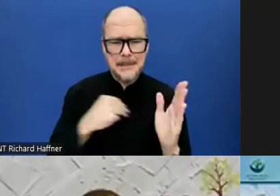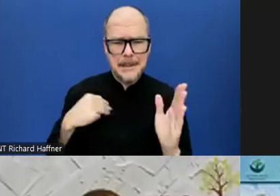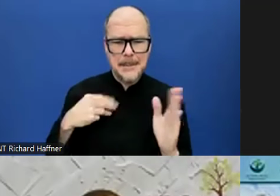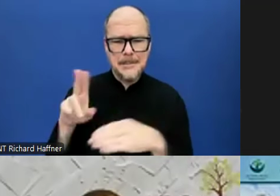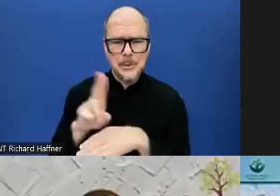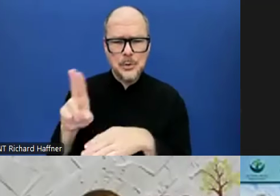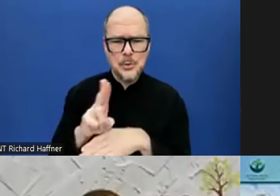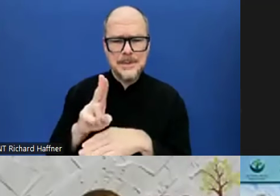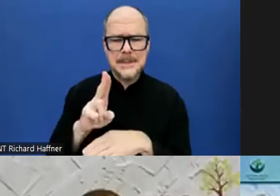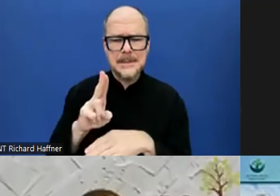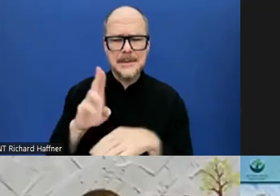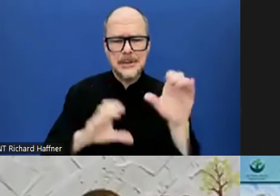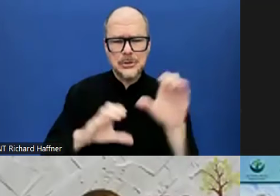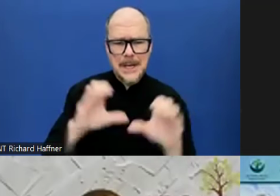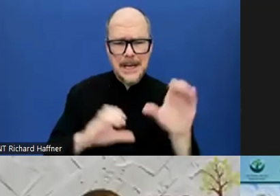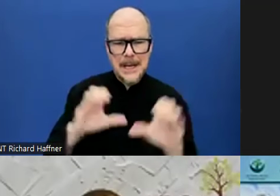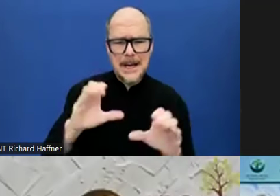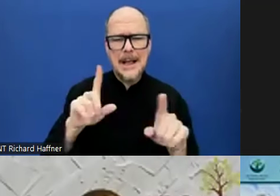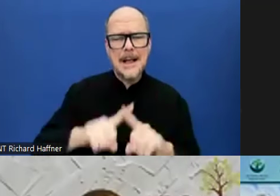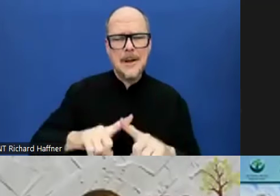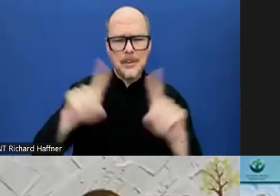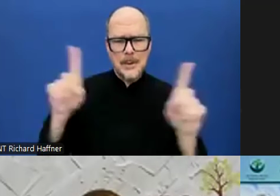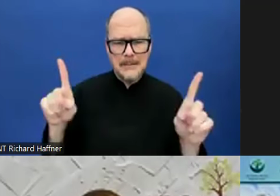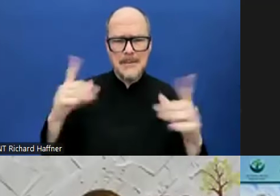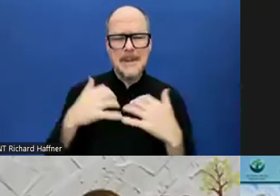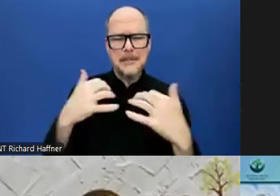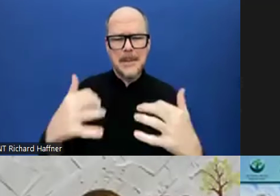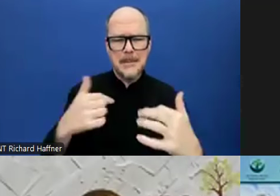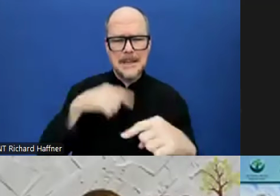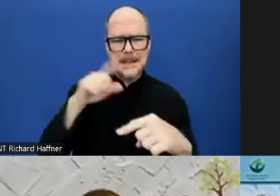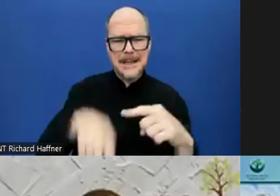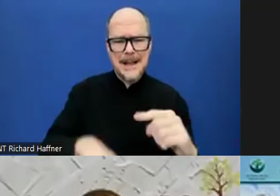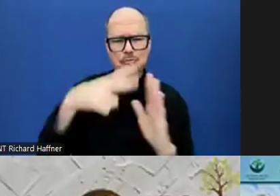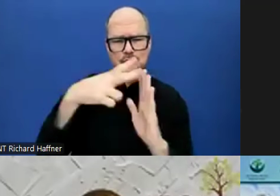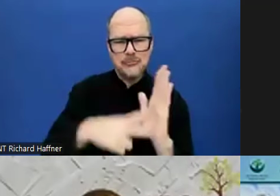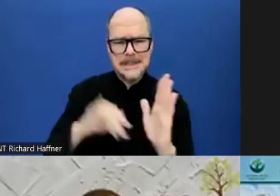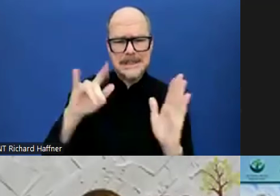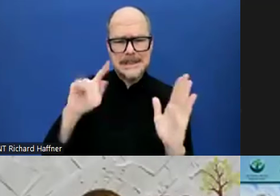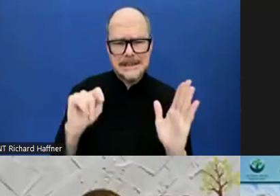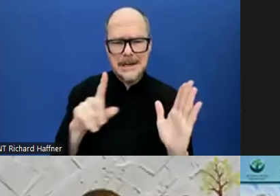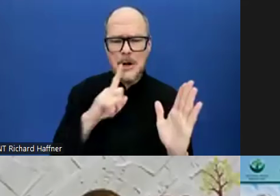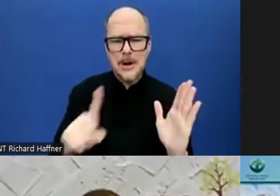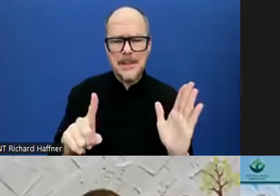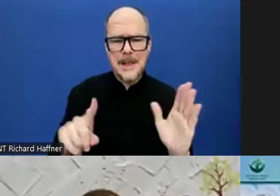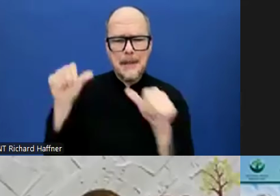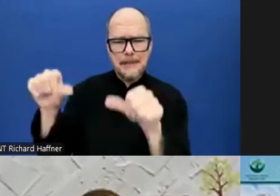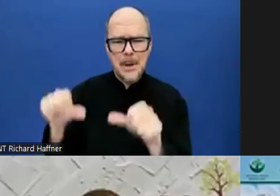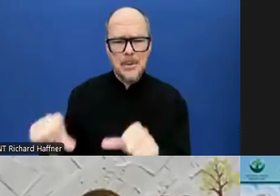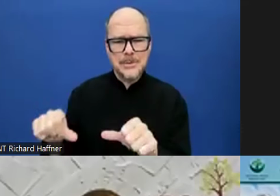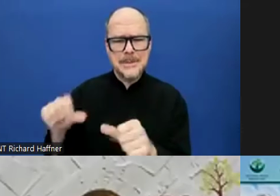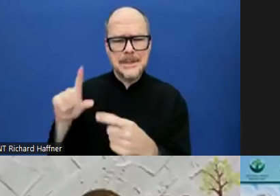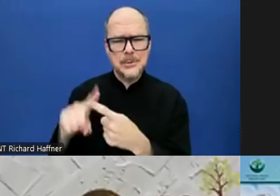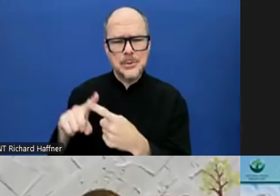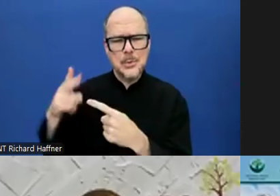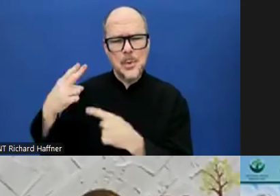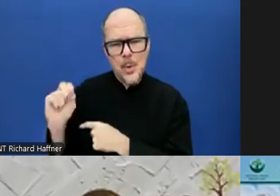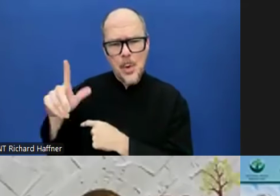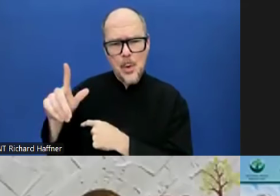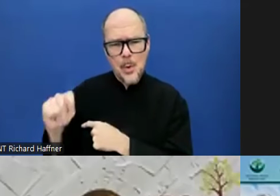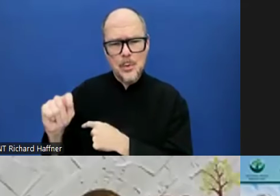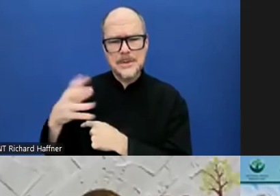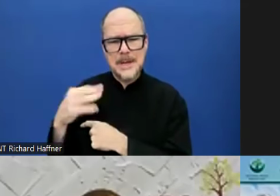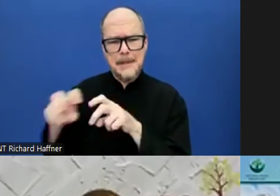chat. However, the public cannot read it. Are they posting to hosts and panelists only or